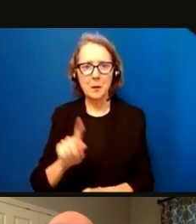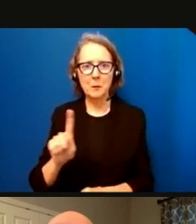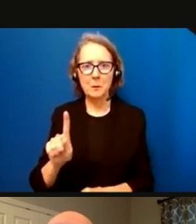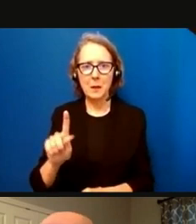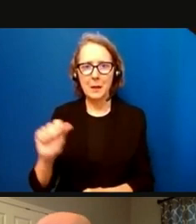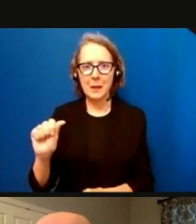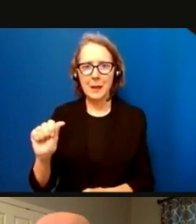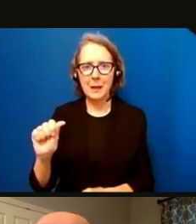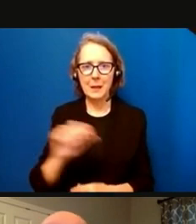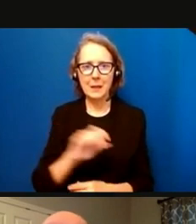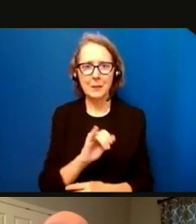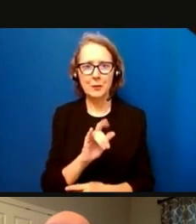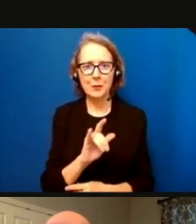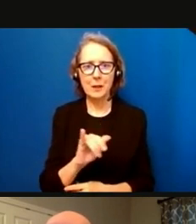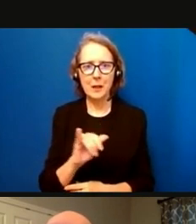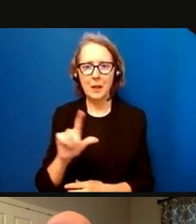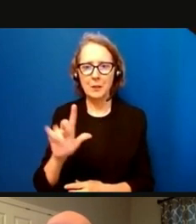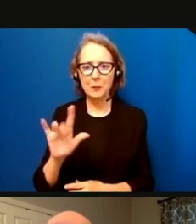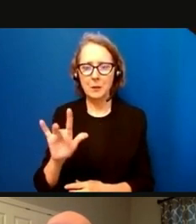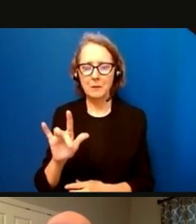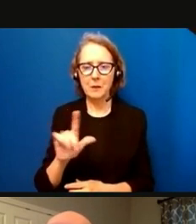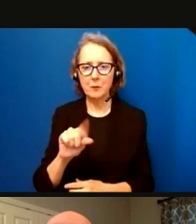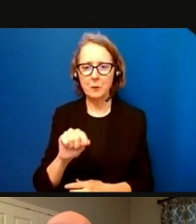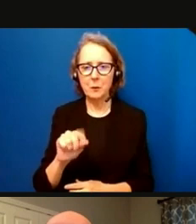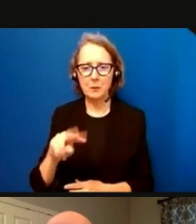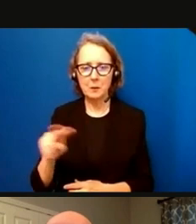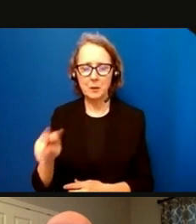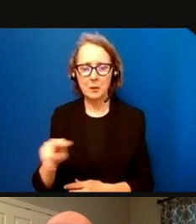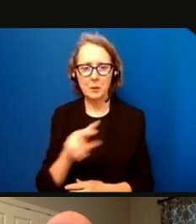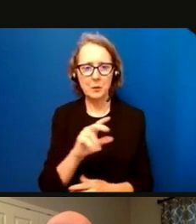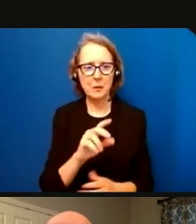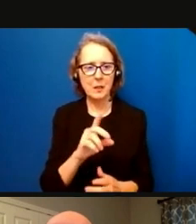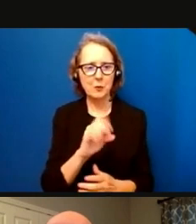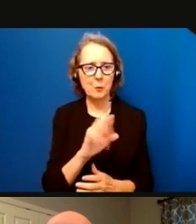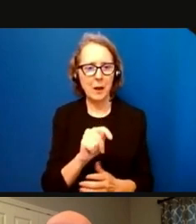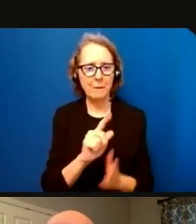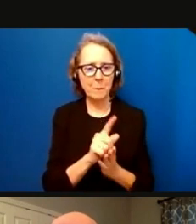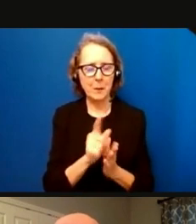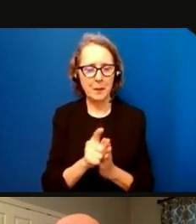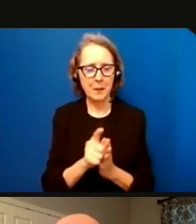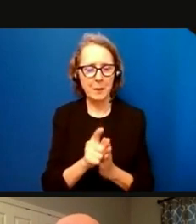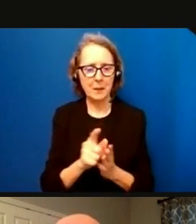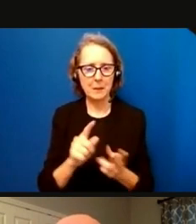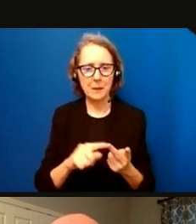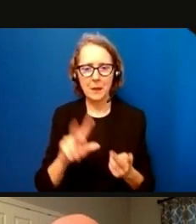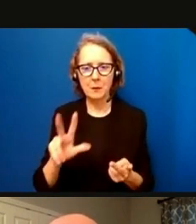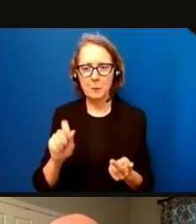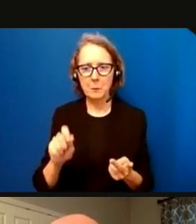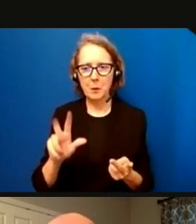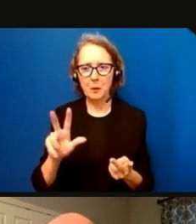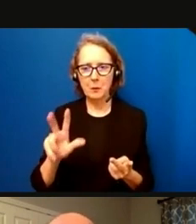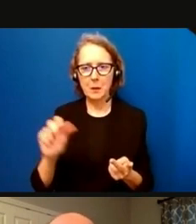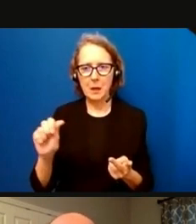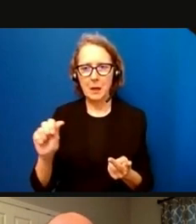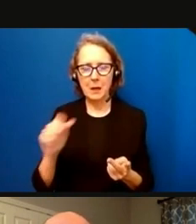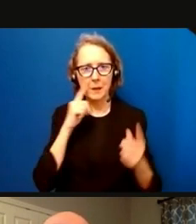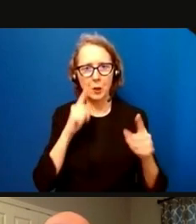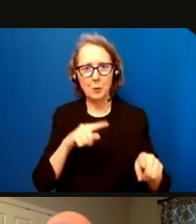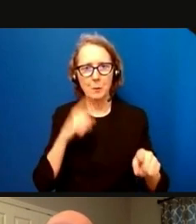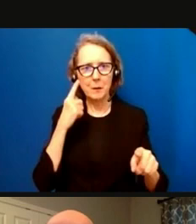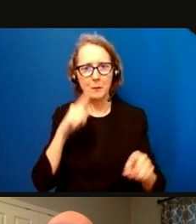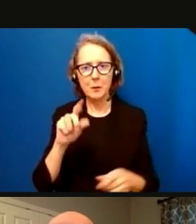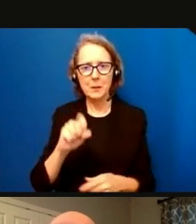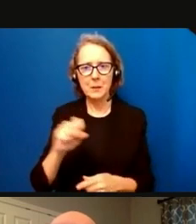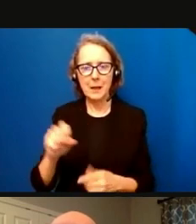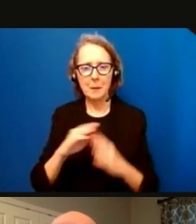The July 25th, 2022 draft Salem Housing Authority minutes. Item 3.3A, the agreement for the Salem Housing